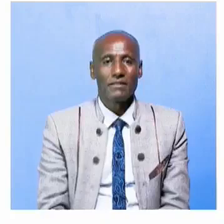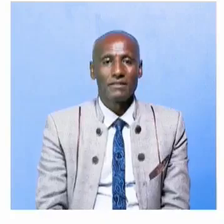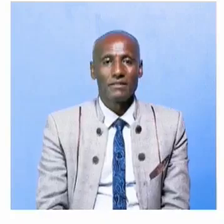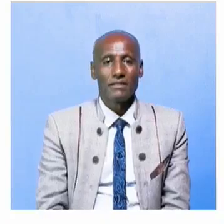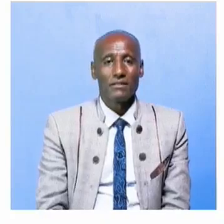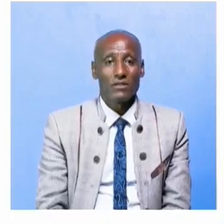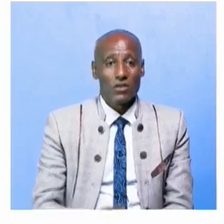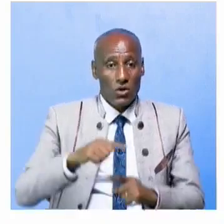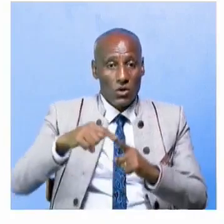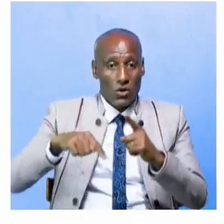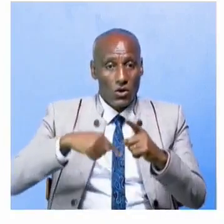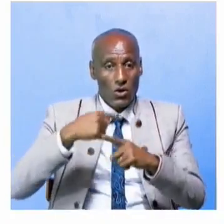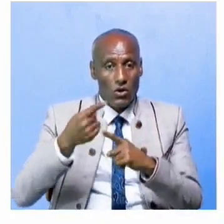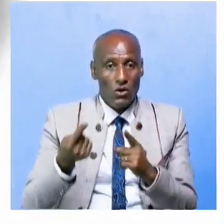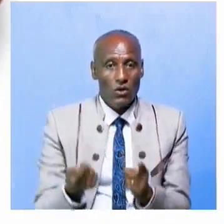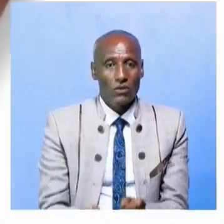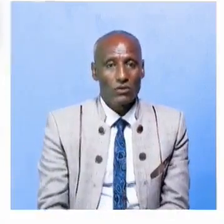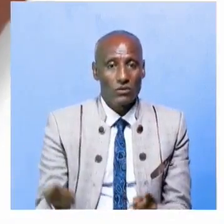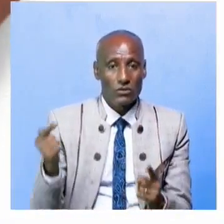go